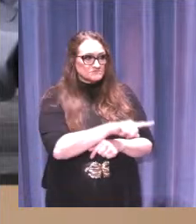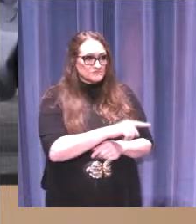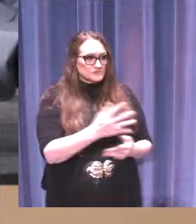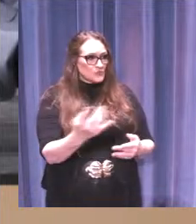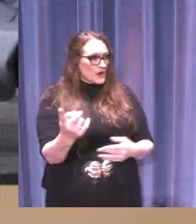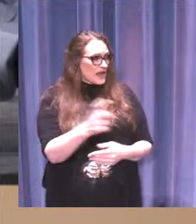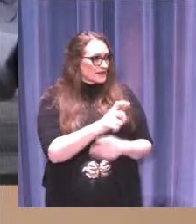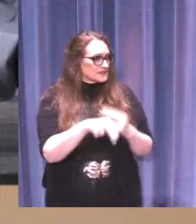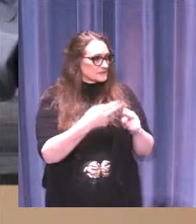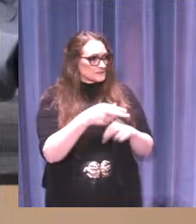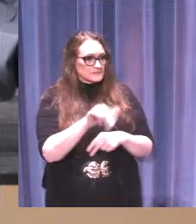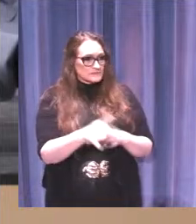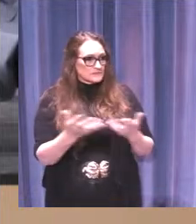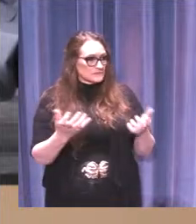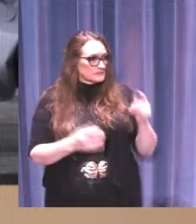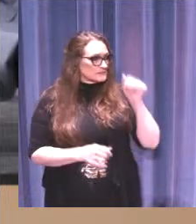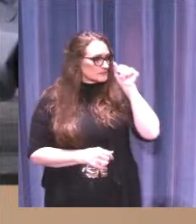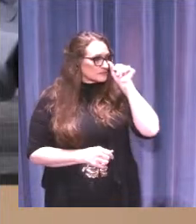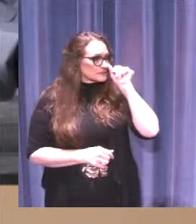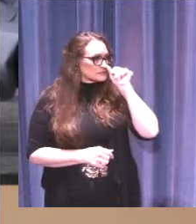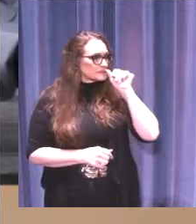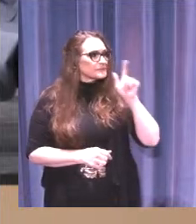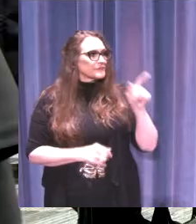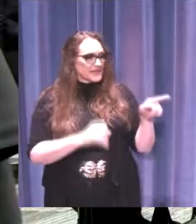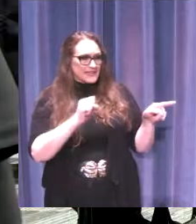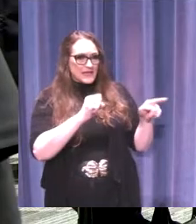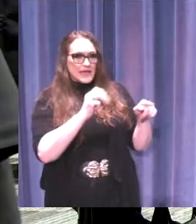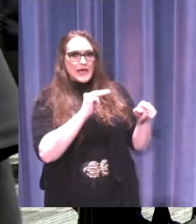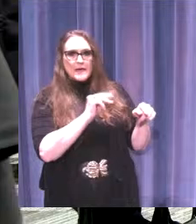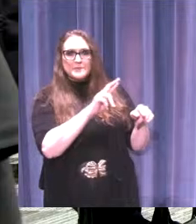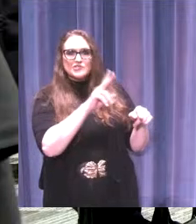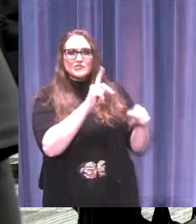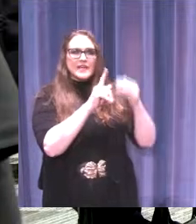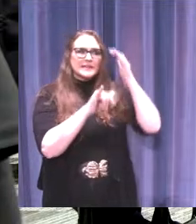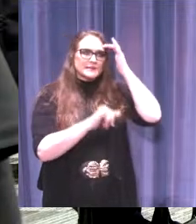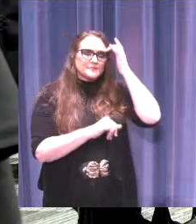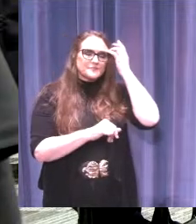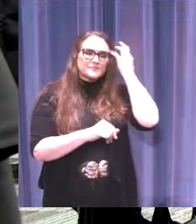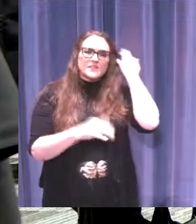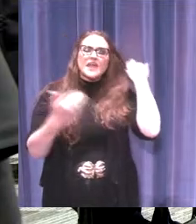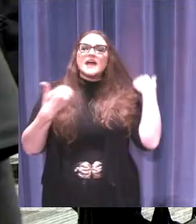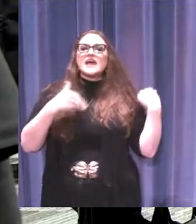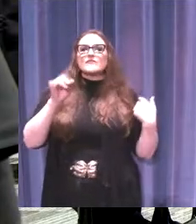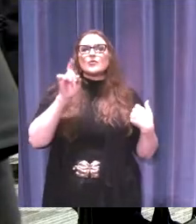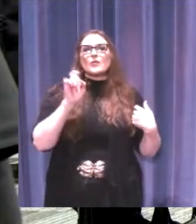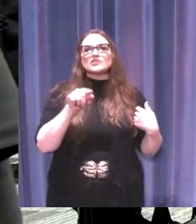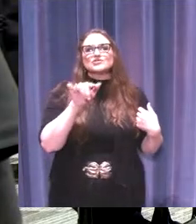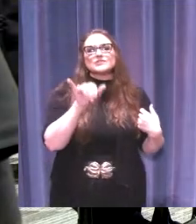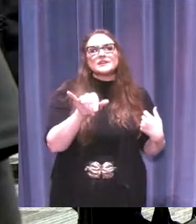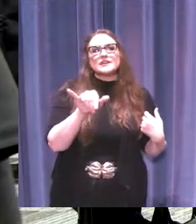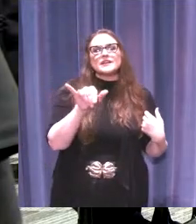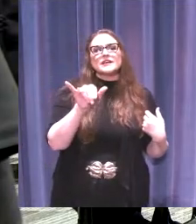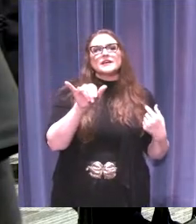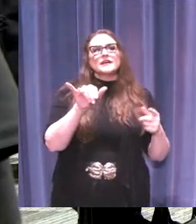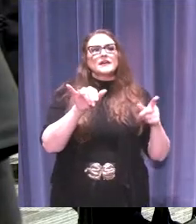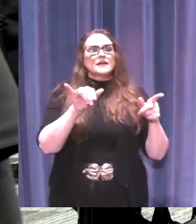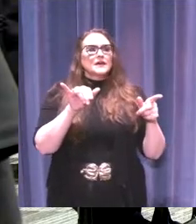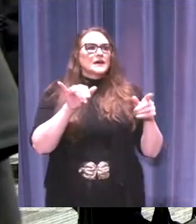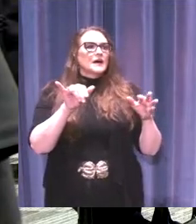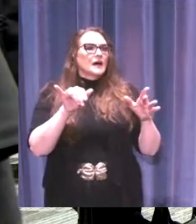ask regarding those? Yes, Mr. Daly. I have a question that I'd like to pose to you, and that's